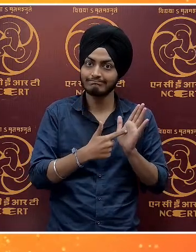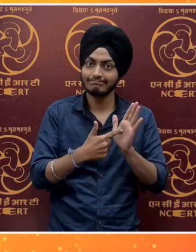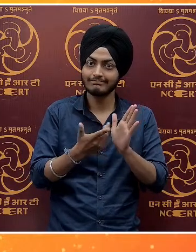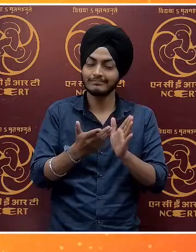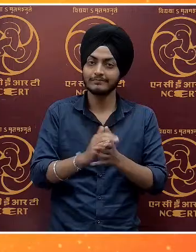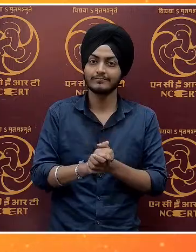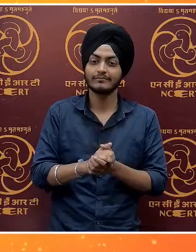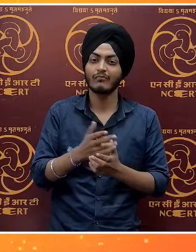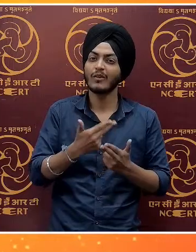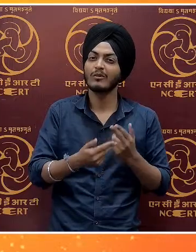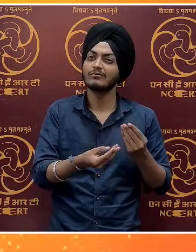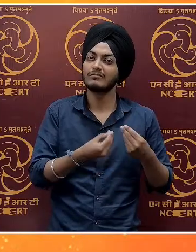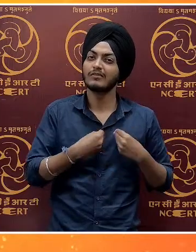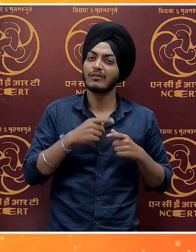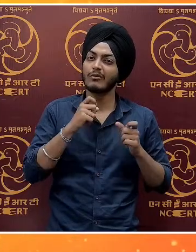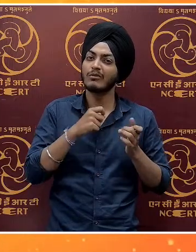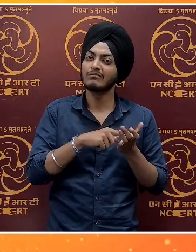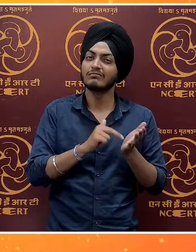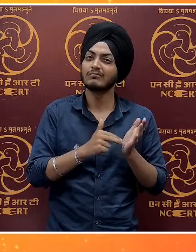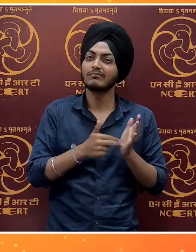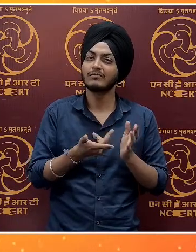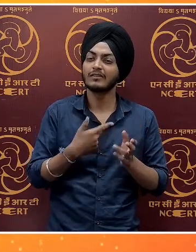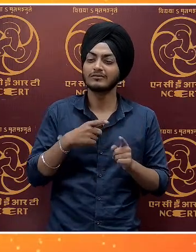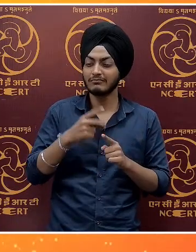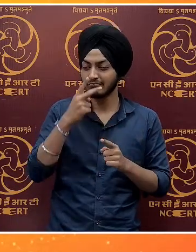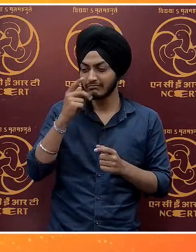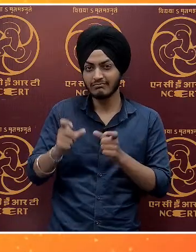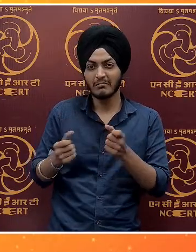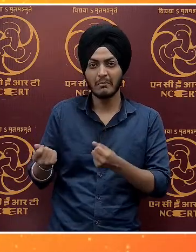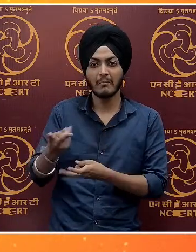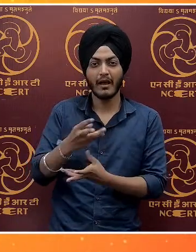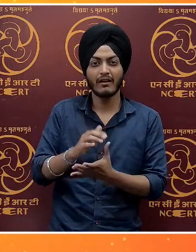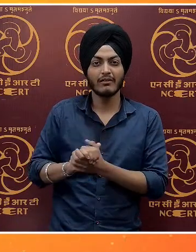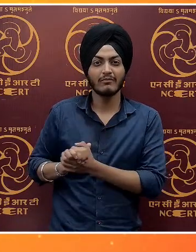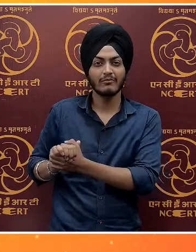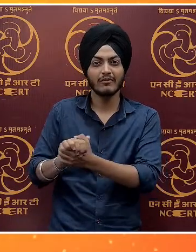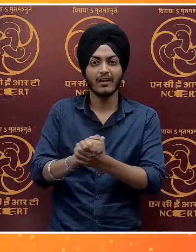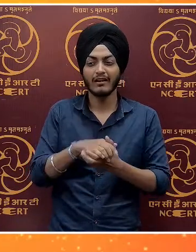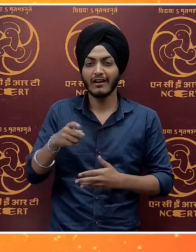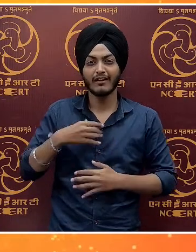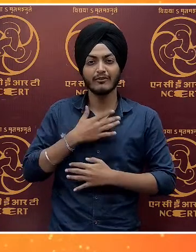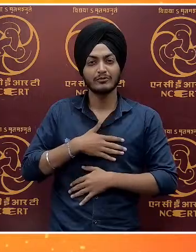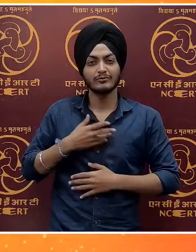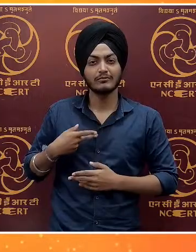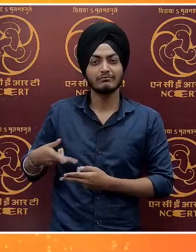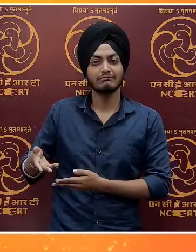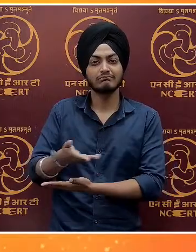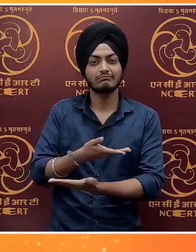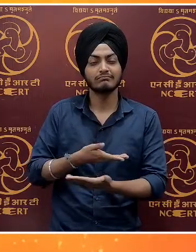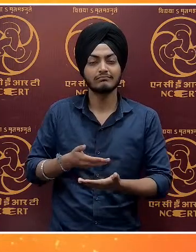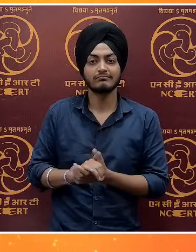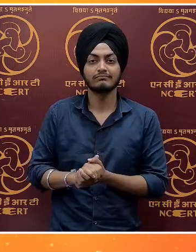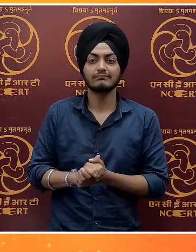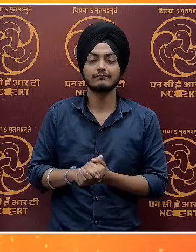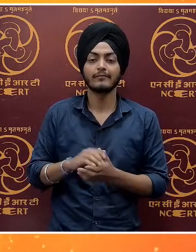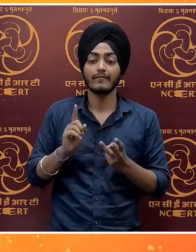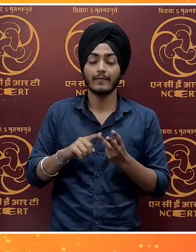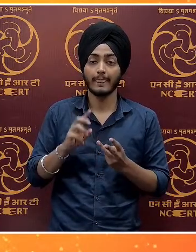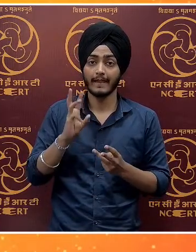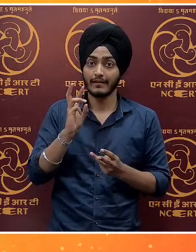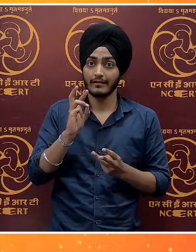What does it tell? Oh, well, there's a bunch of friends. I think they're having a really good time there. Yeah, so 3rd